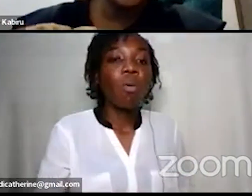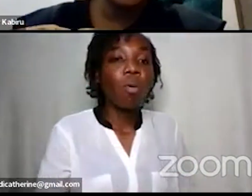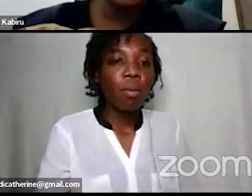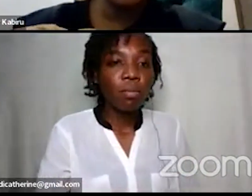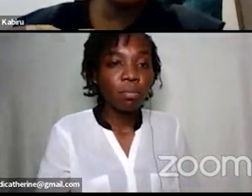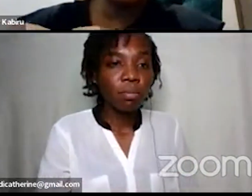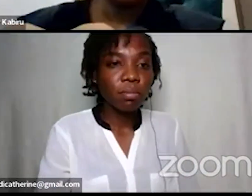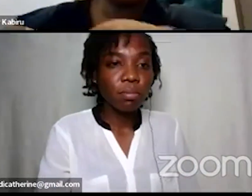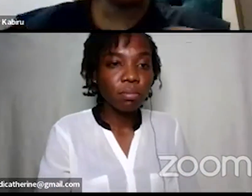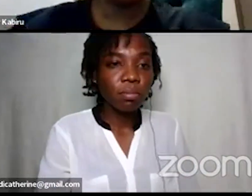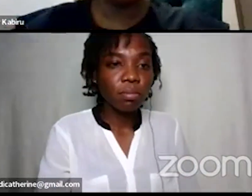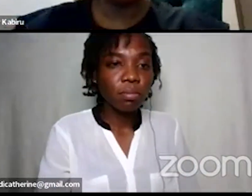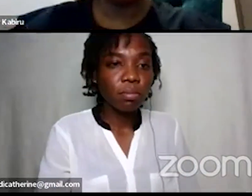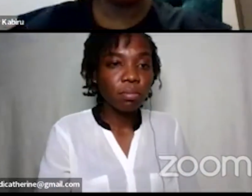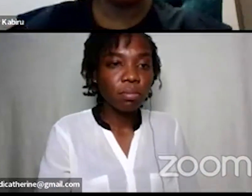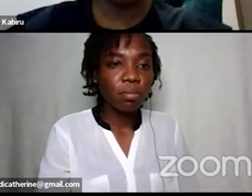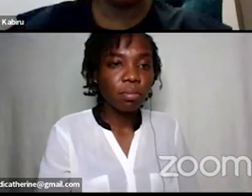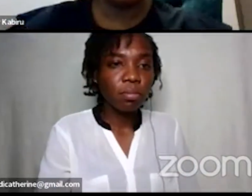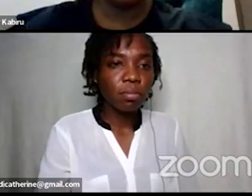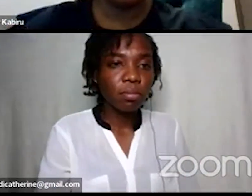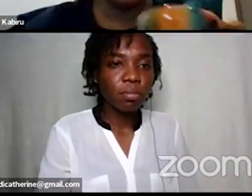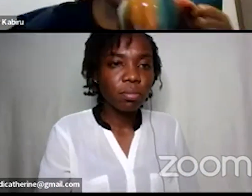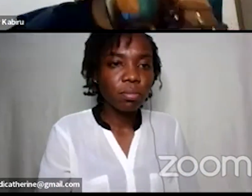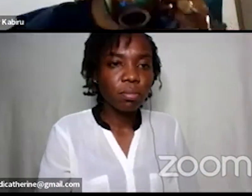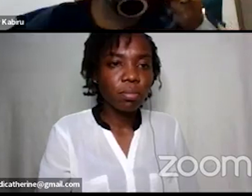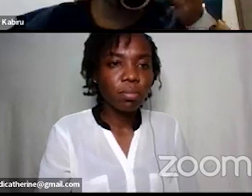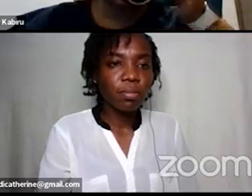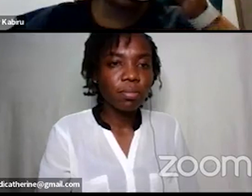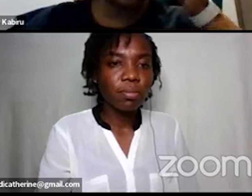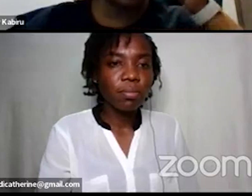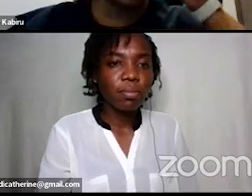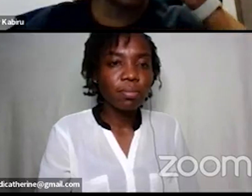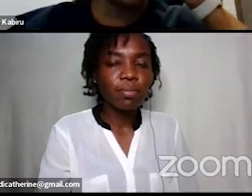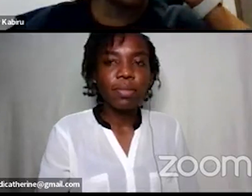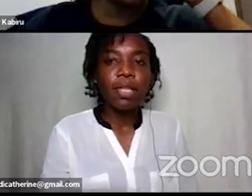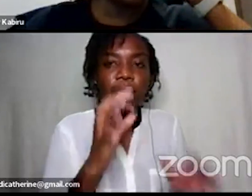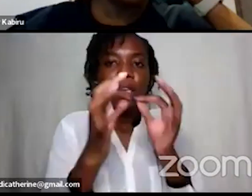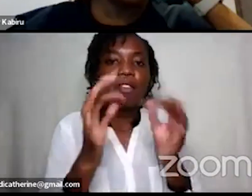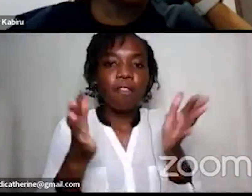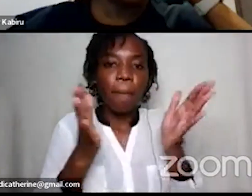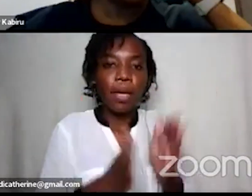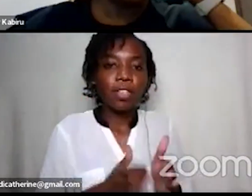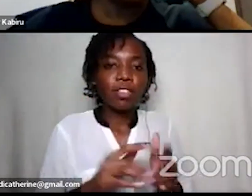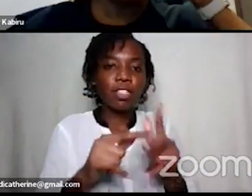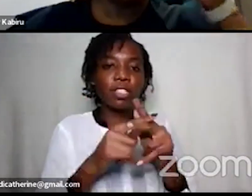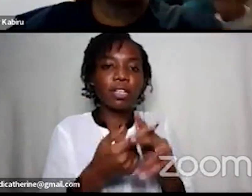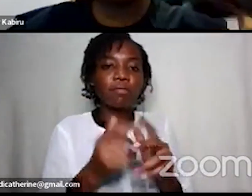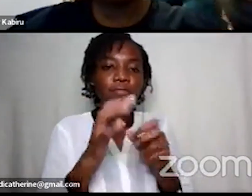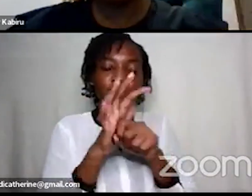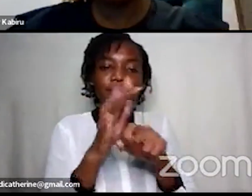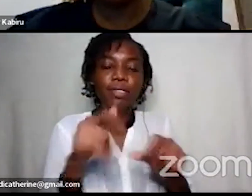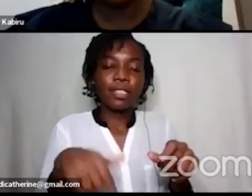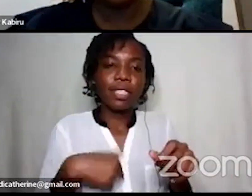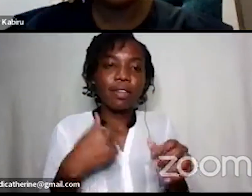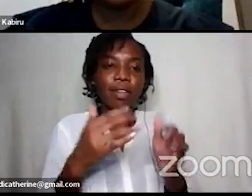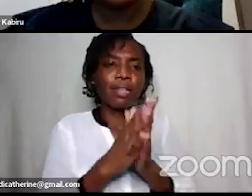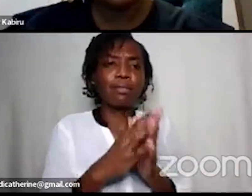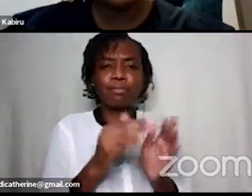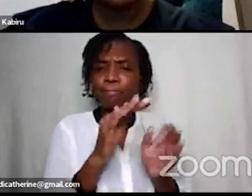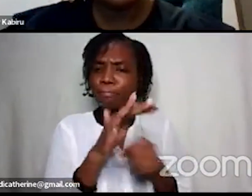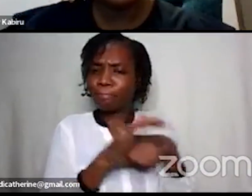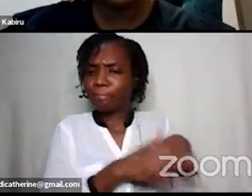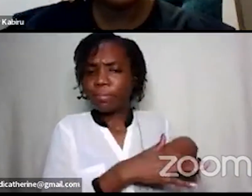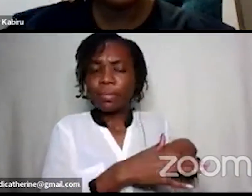right. Yeah. And the last question. When someone starts to isolate themselves, trying to exclude themselves in many activities that they were